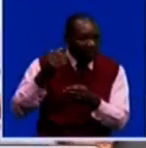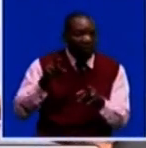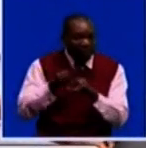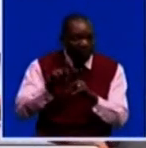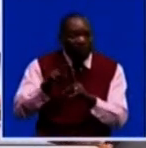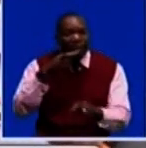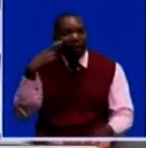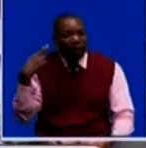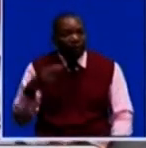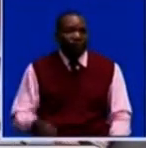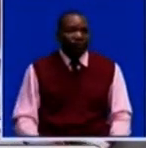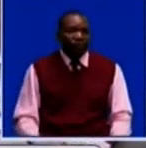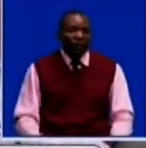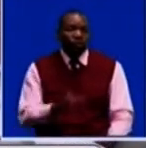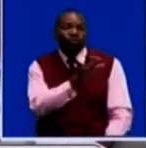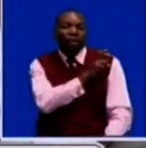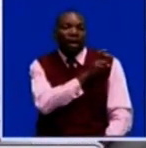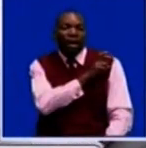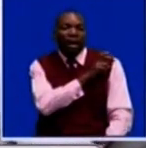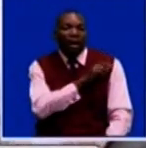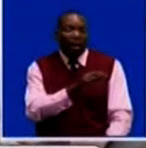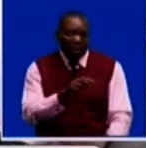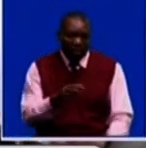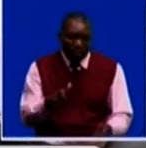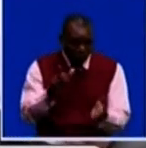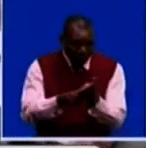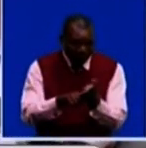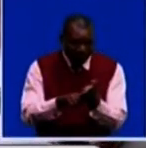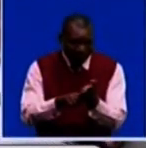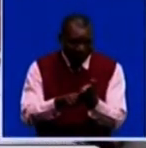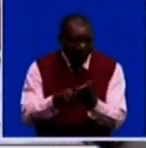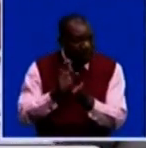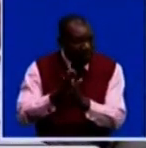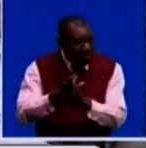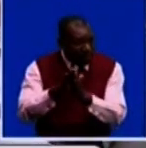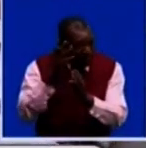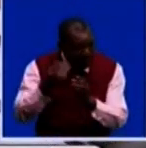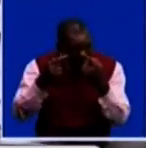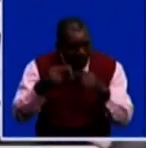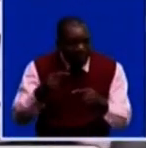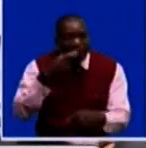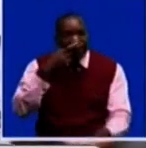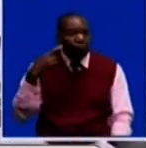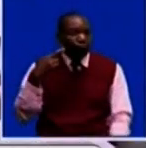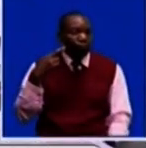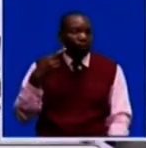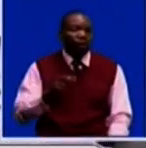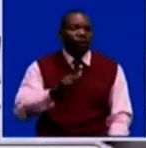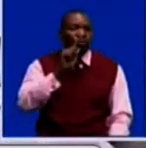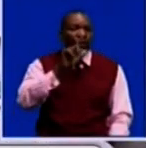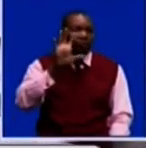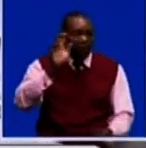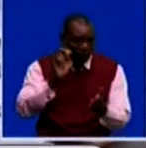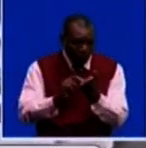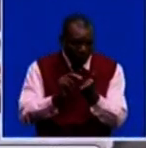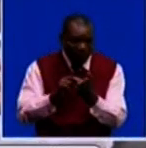has made headways into the aggravated robbery which occurred on 25th November 2018